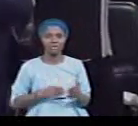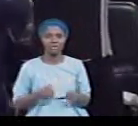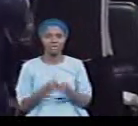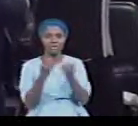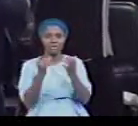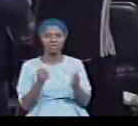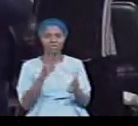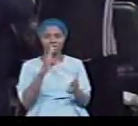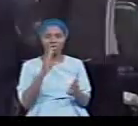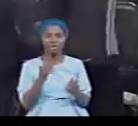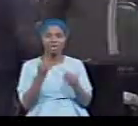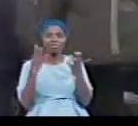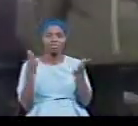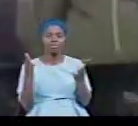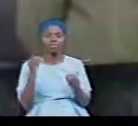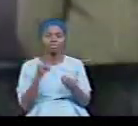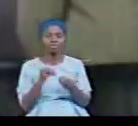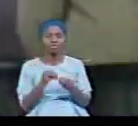phenomenally greater